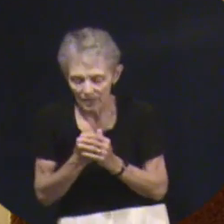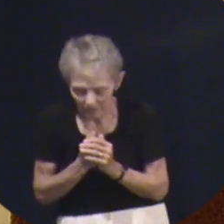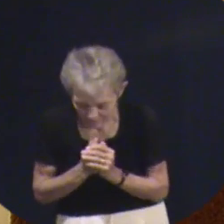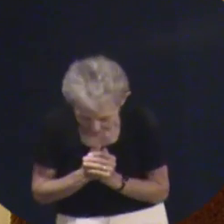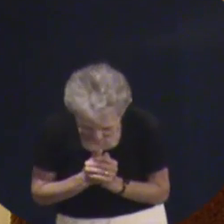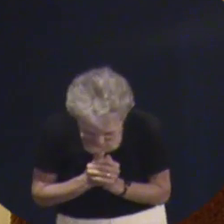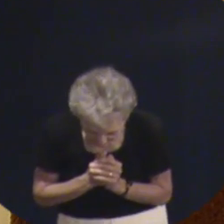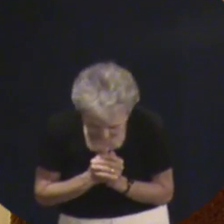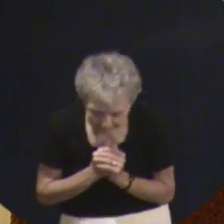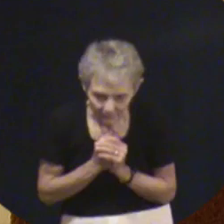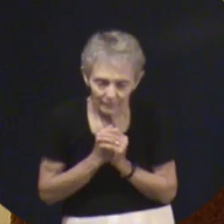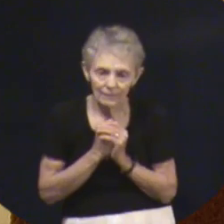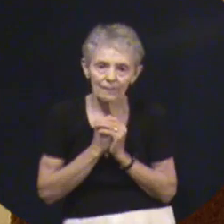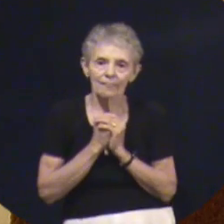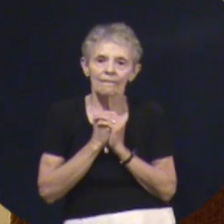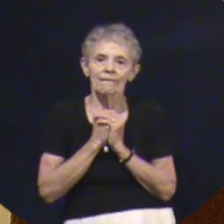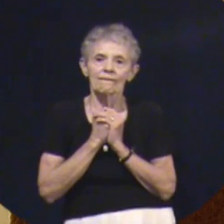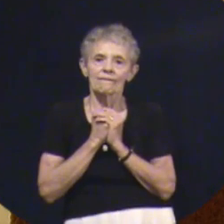Amen.